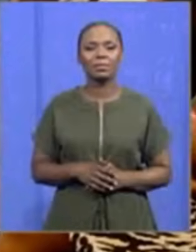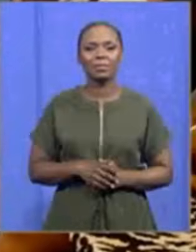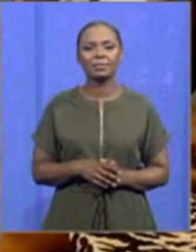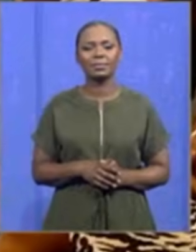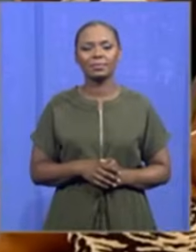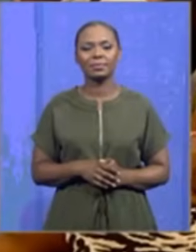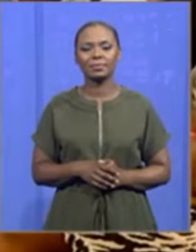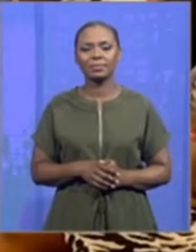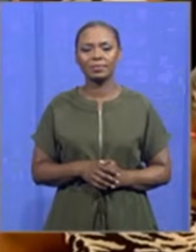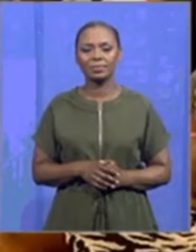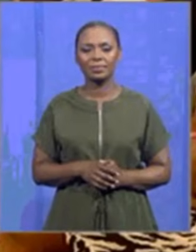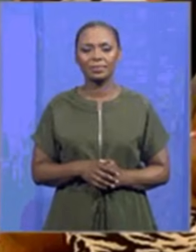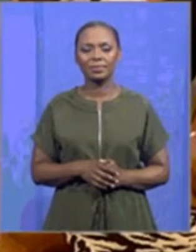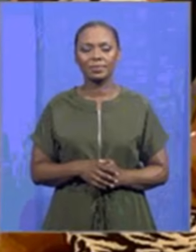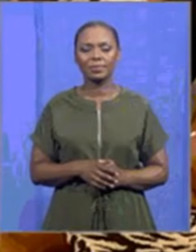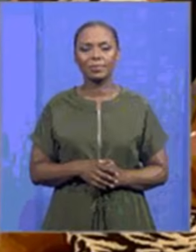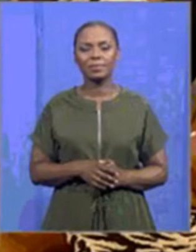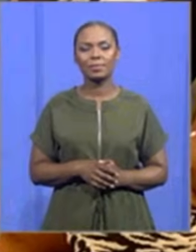SABC, Polokwane.